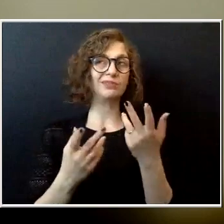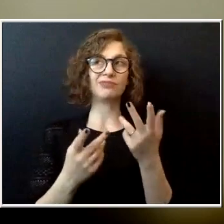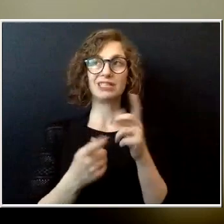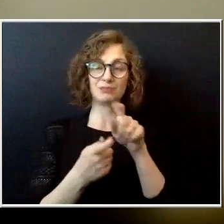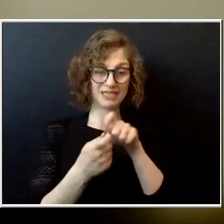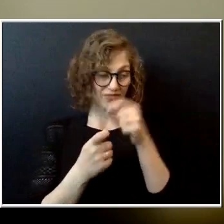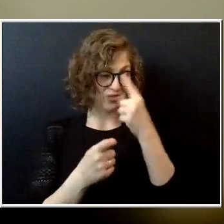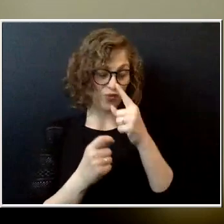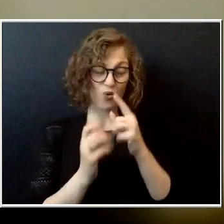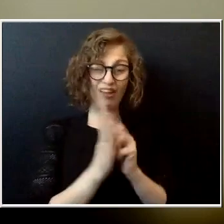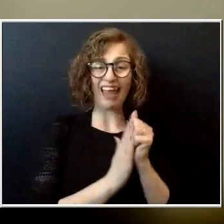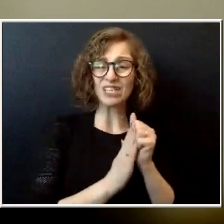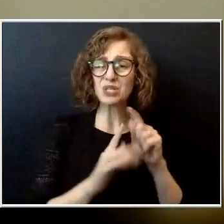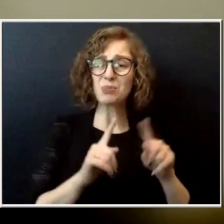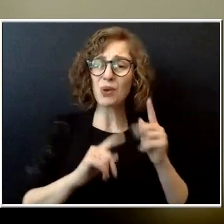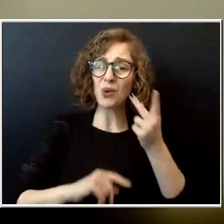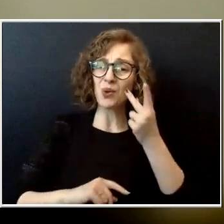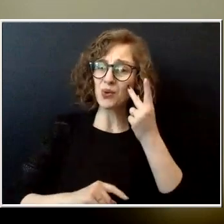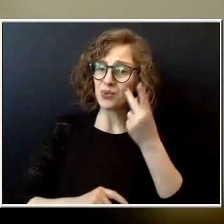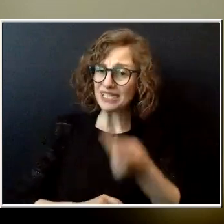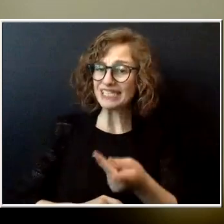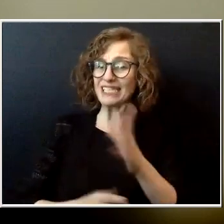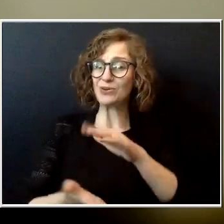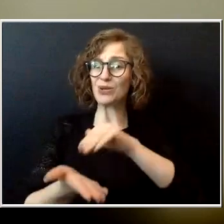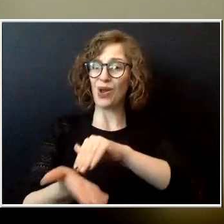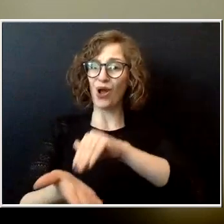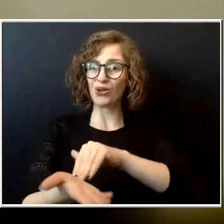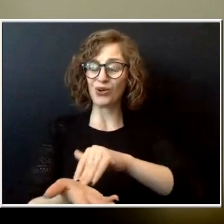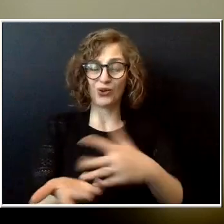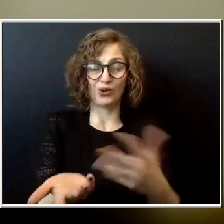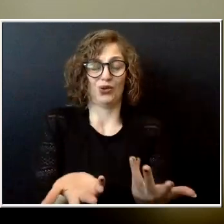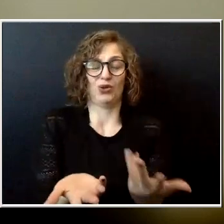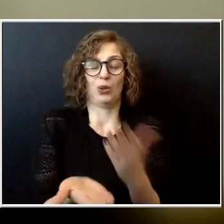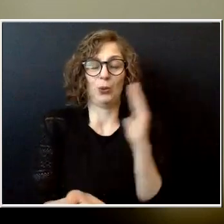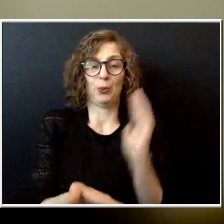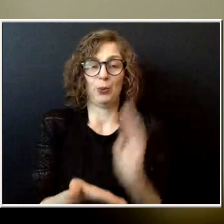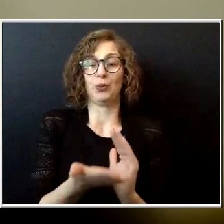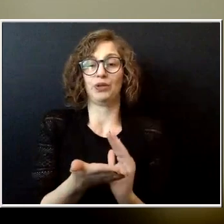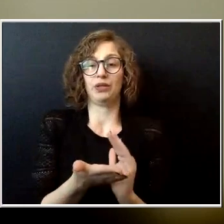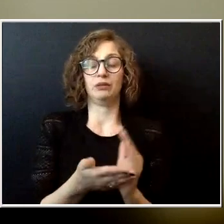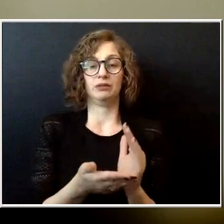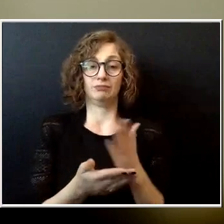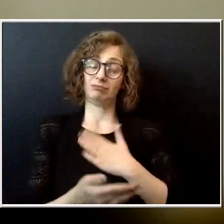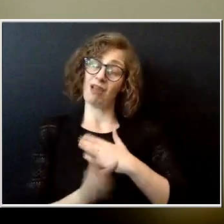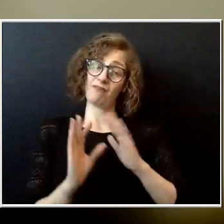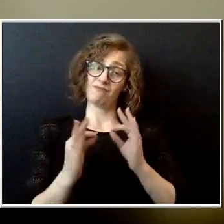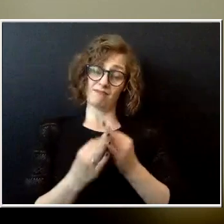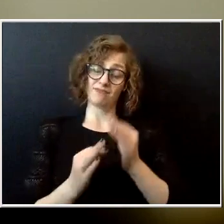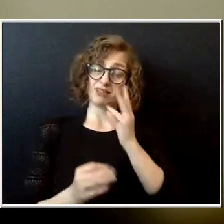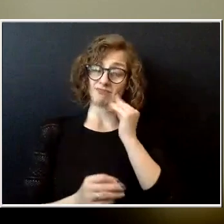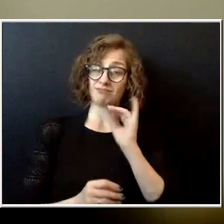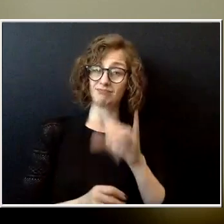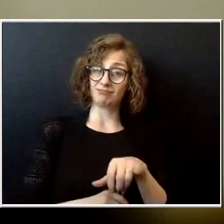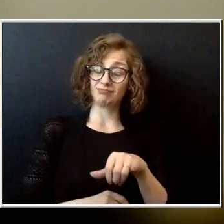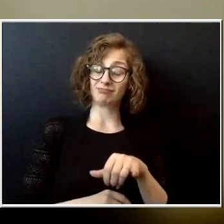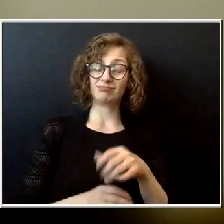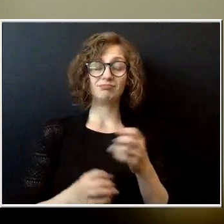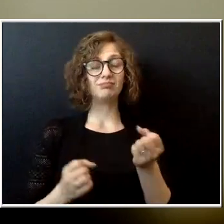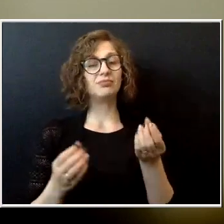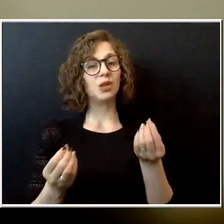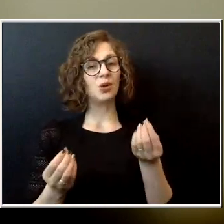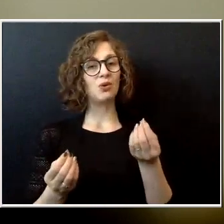regular physicians. I know certainly in my family we were impacted by that as well. So, it was very real. There were, it was